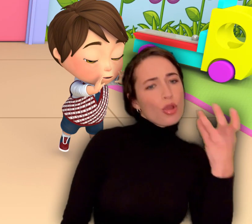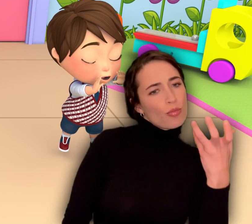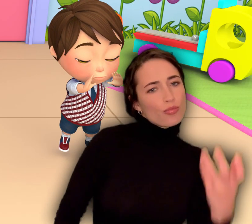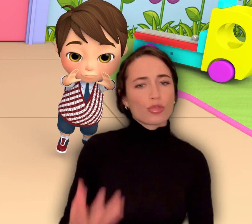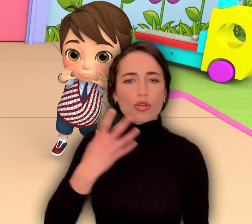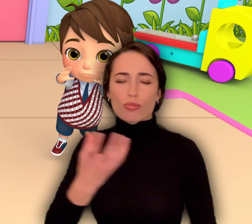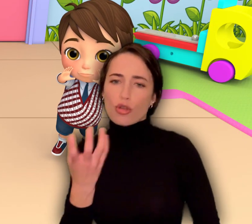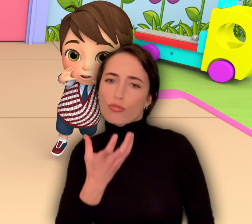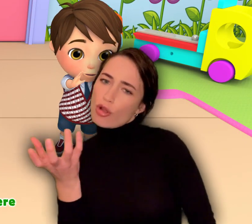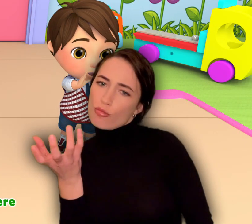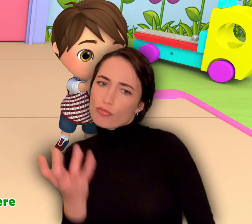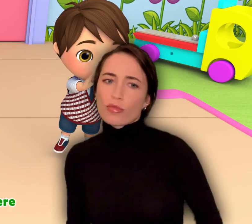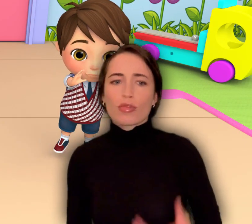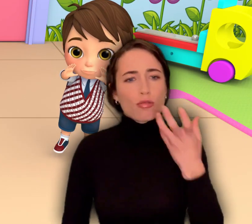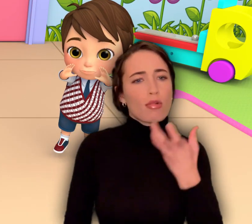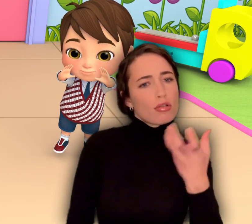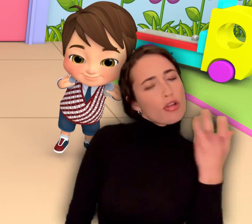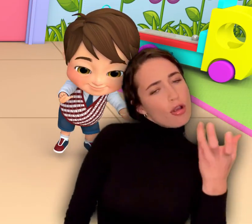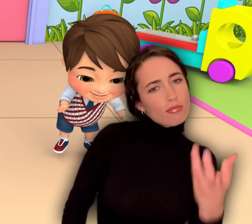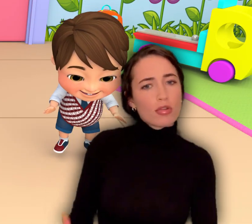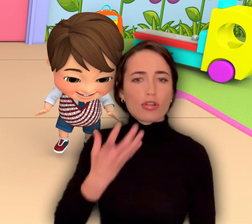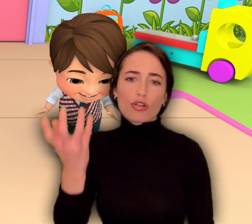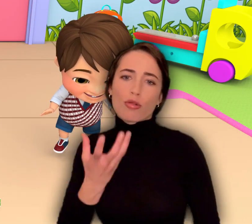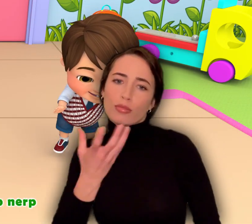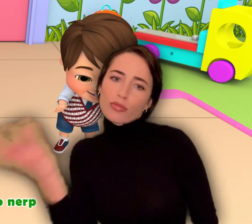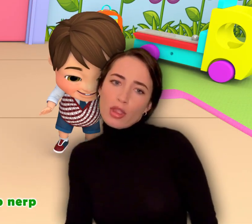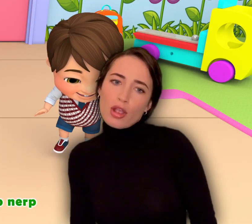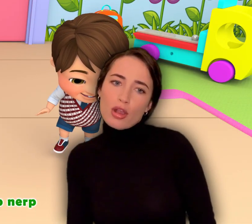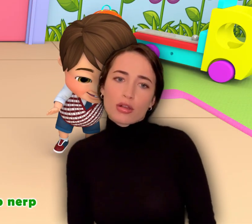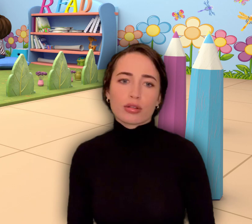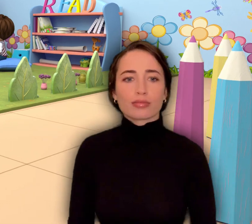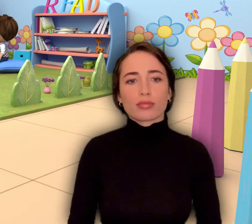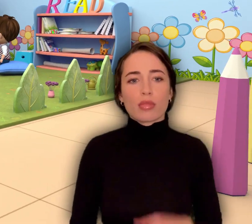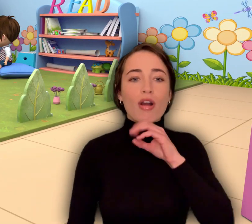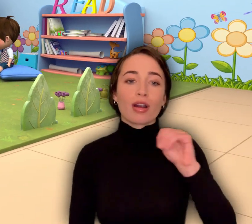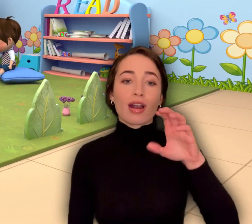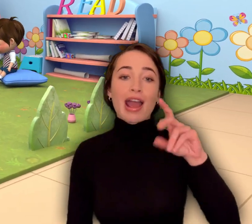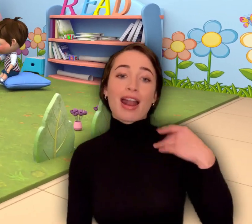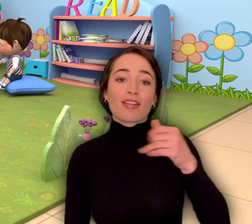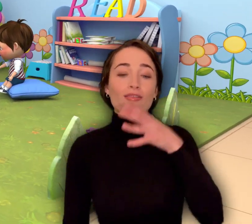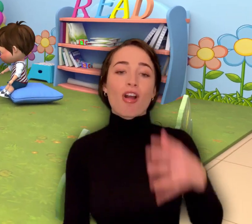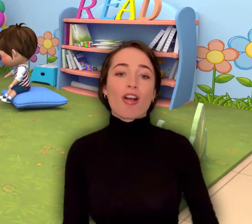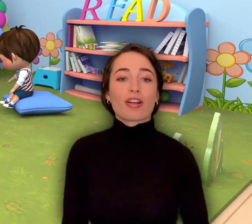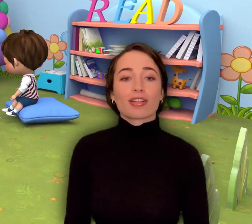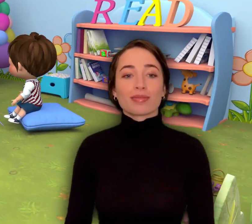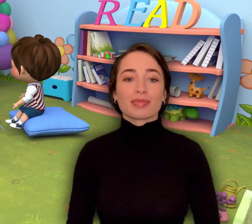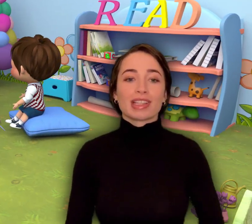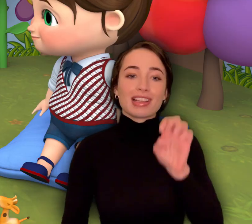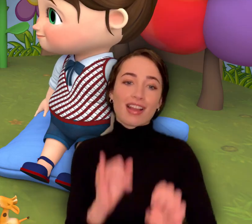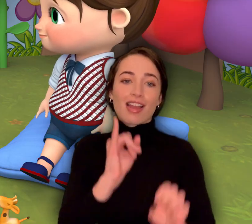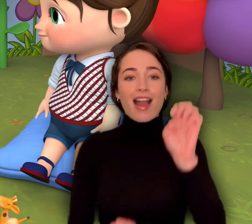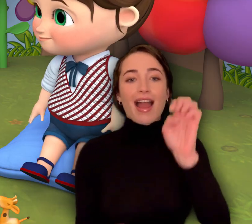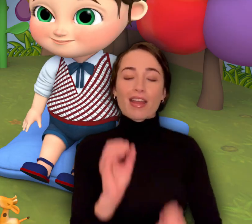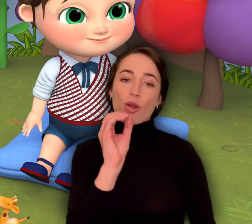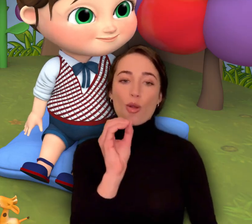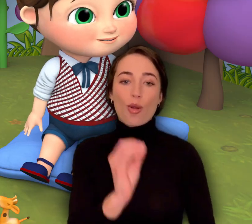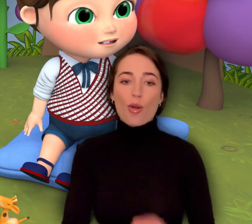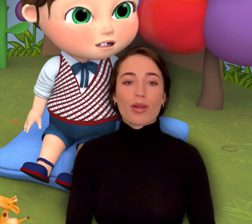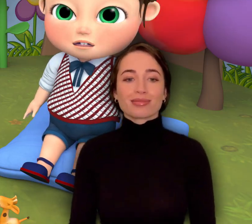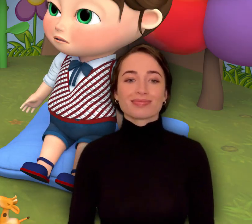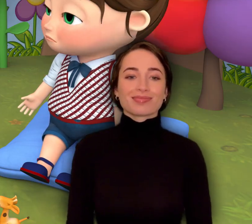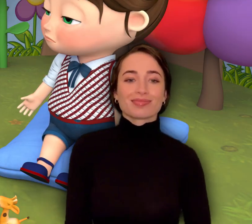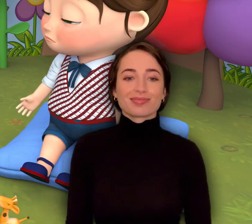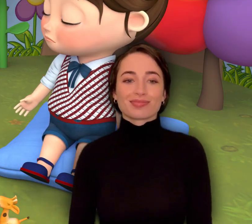With a nerf nerf here and a nerf nerf there. Here a nerf, there a nerf, everywhere a nerf nerf. Old Macdonald had a farm,